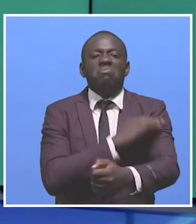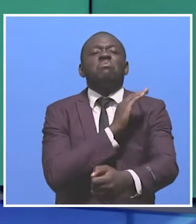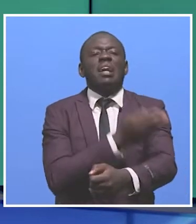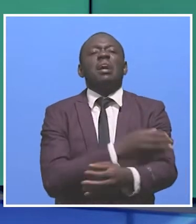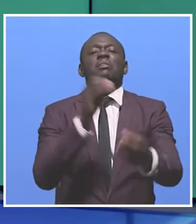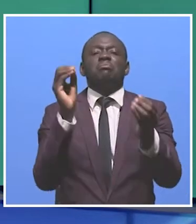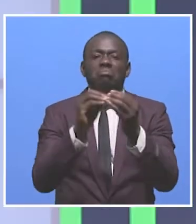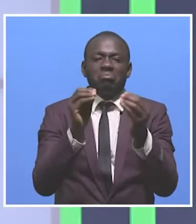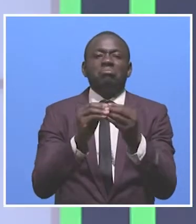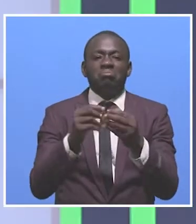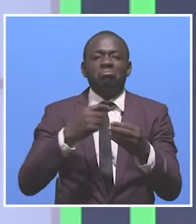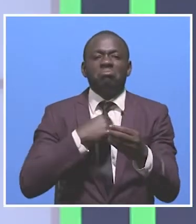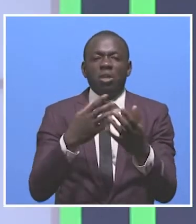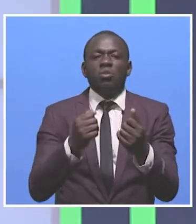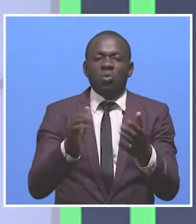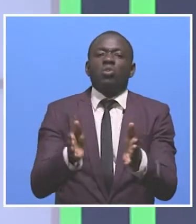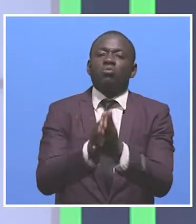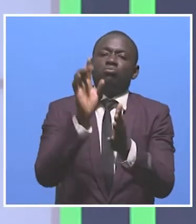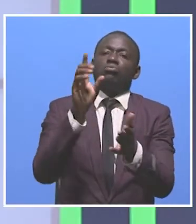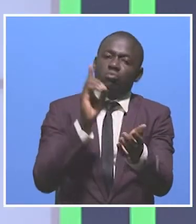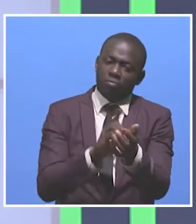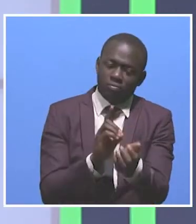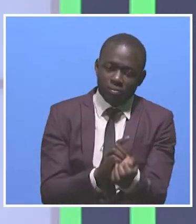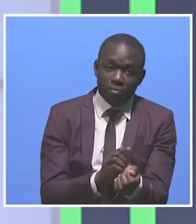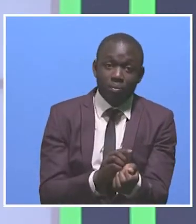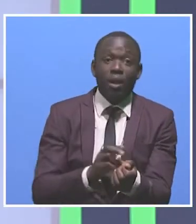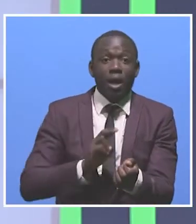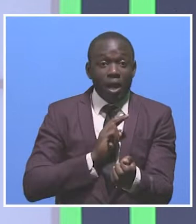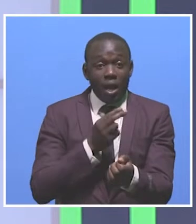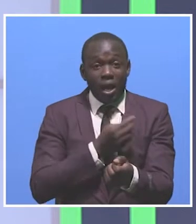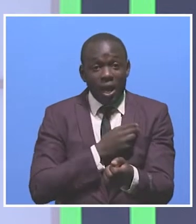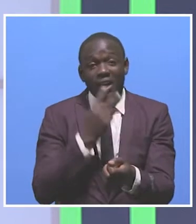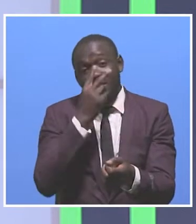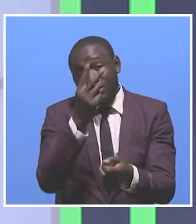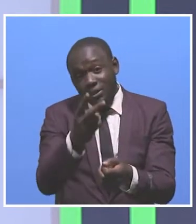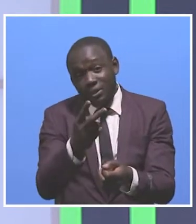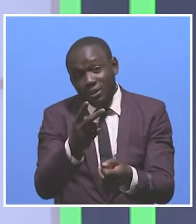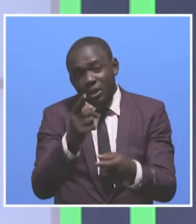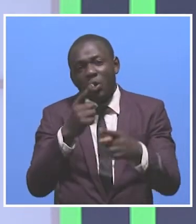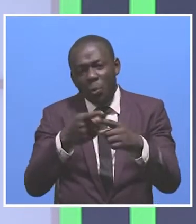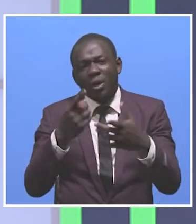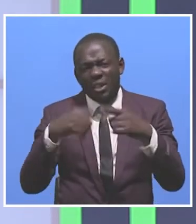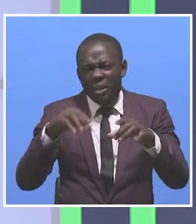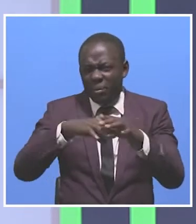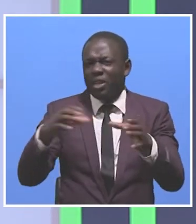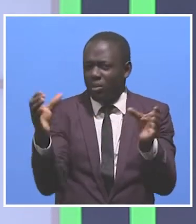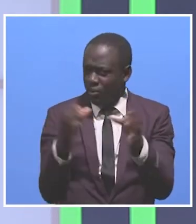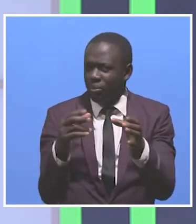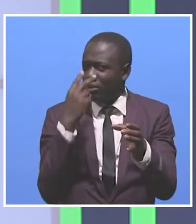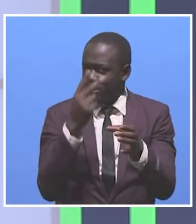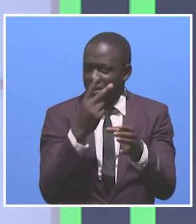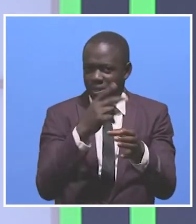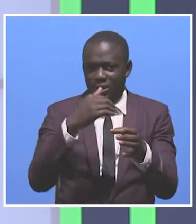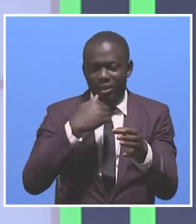lonomba ndipo kushaba doko kwebati no ifotulamona kichitika mu community nekwe